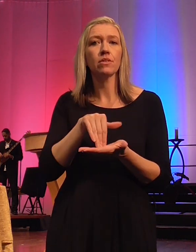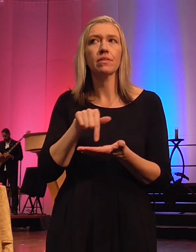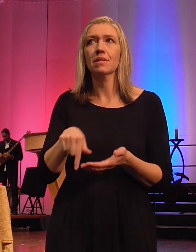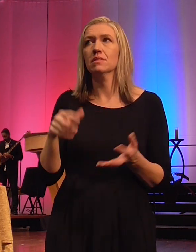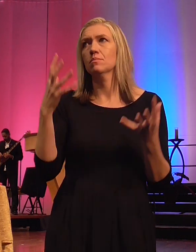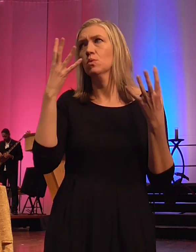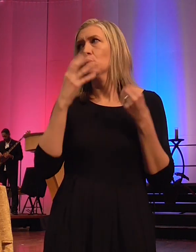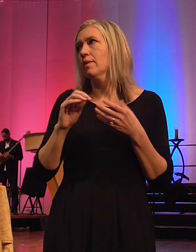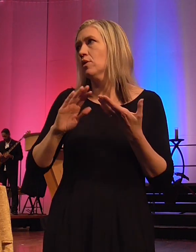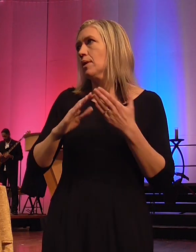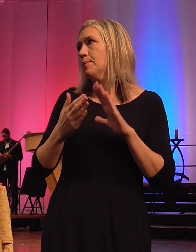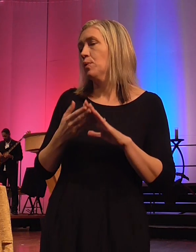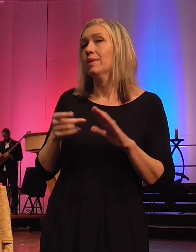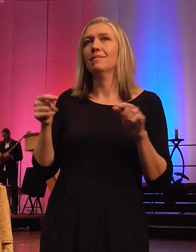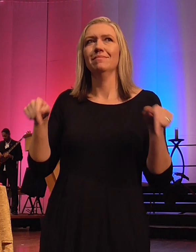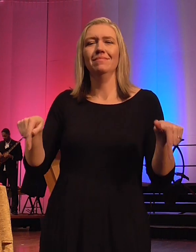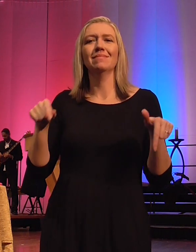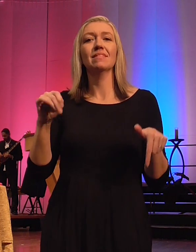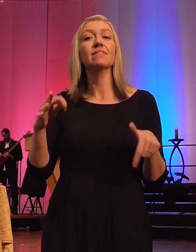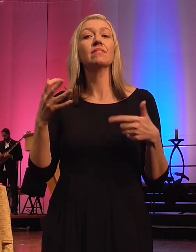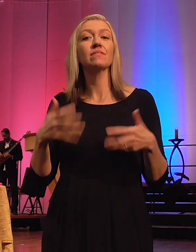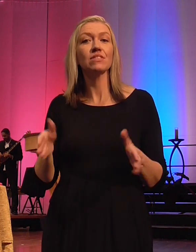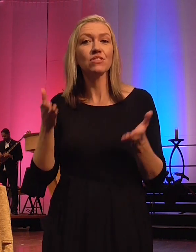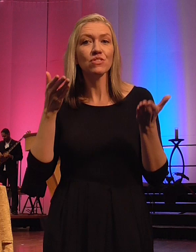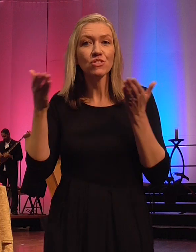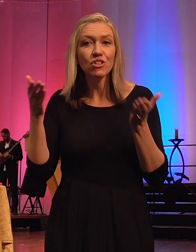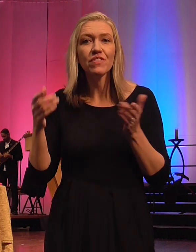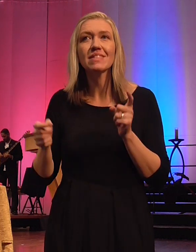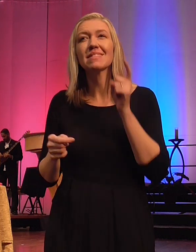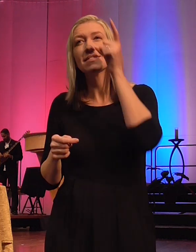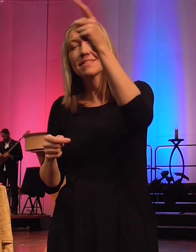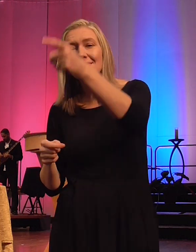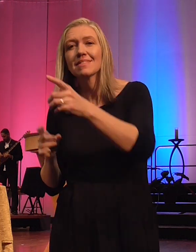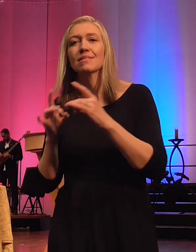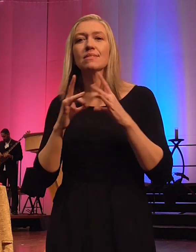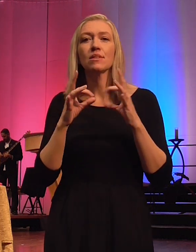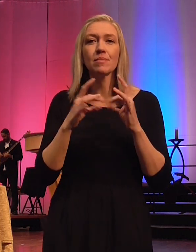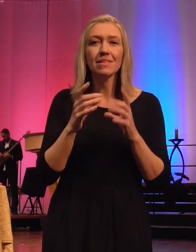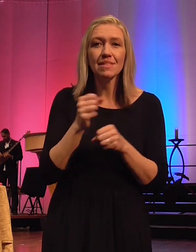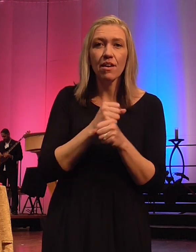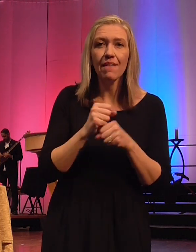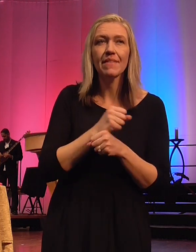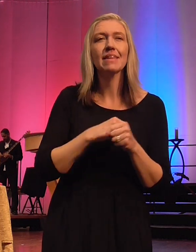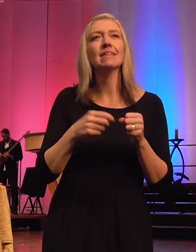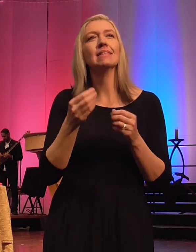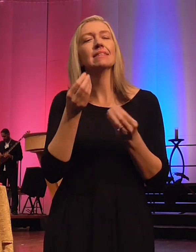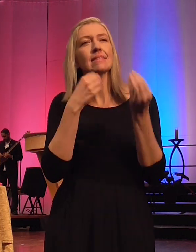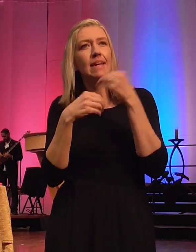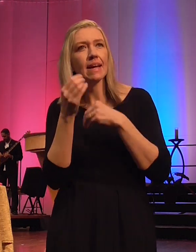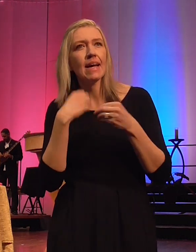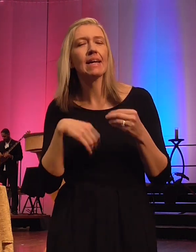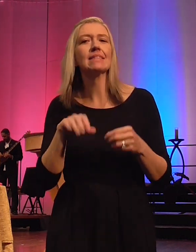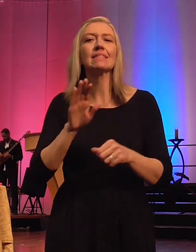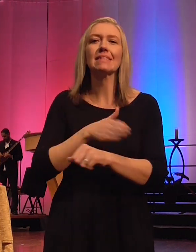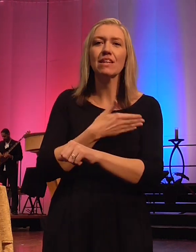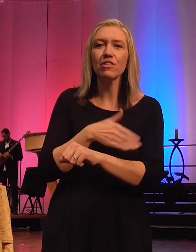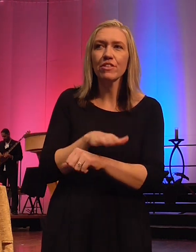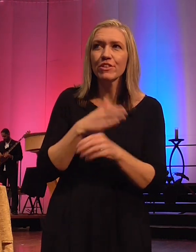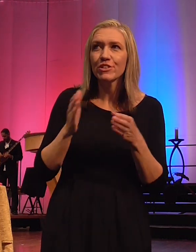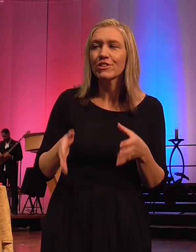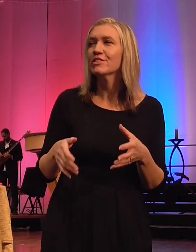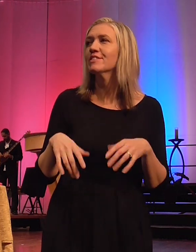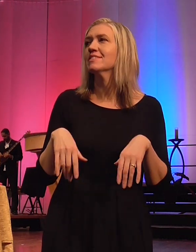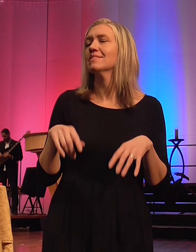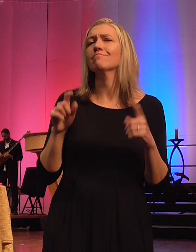community. So if you go over there after the service, there's Starbucks coffee, there's snacks, there's carolers. Get to know and connect with other Mile Highers, and